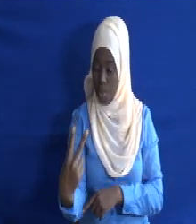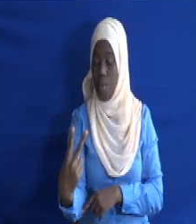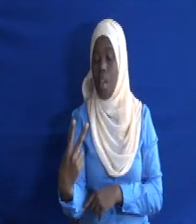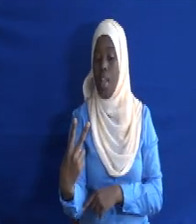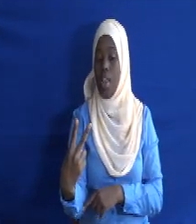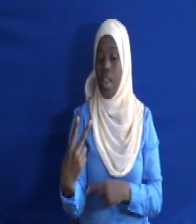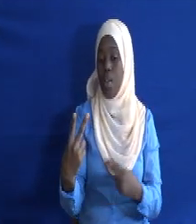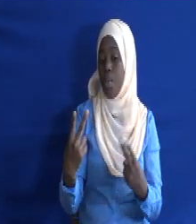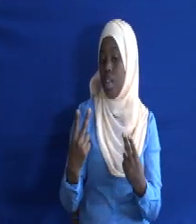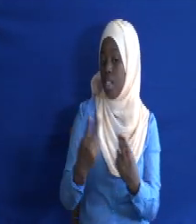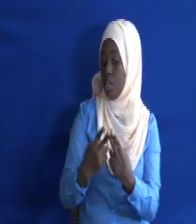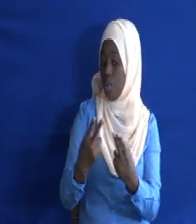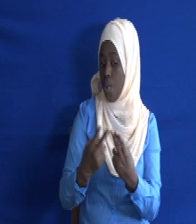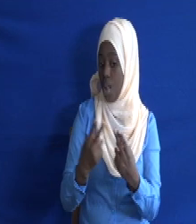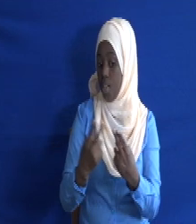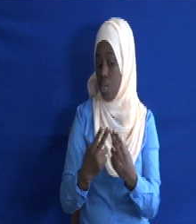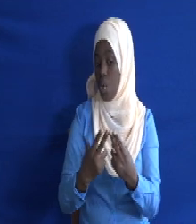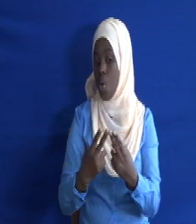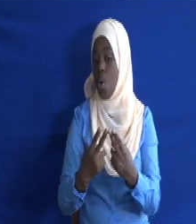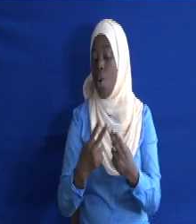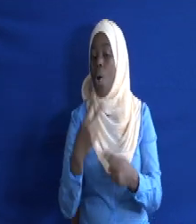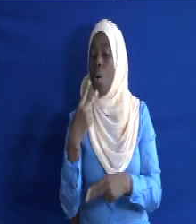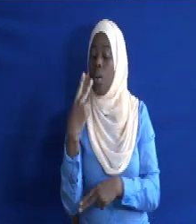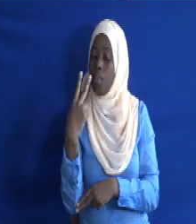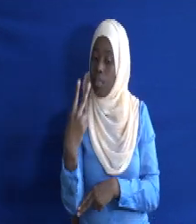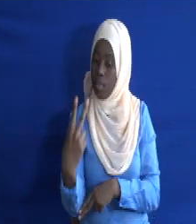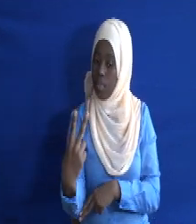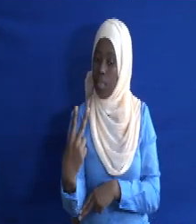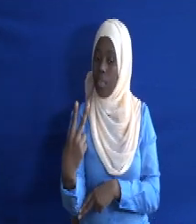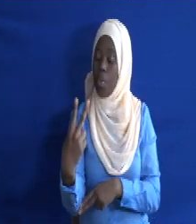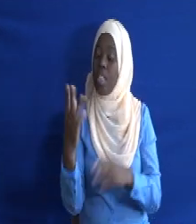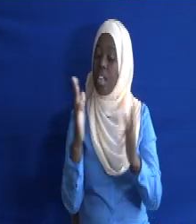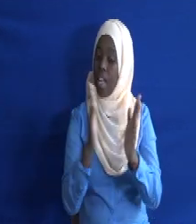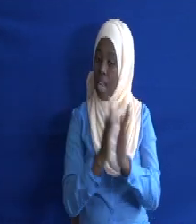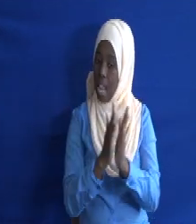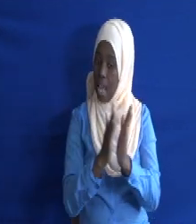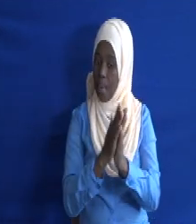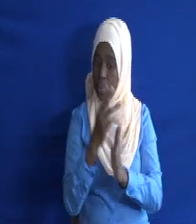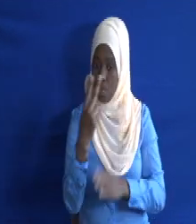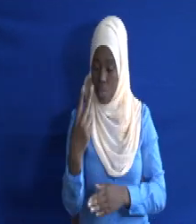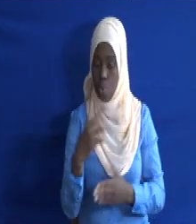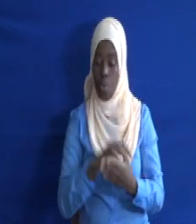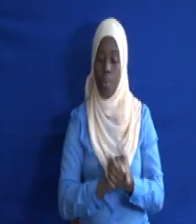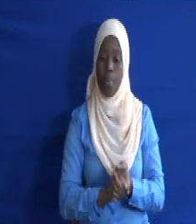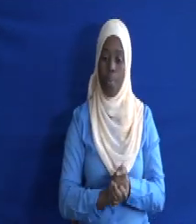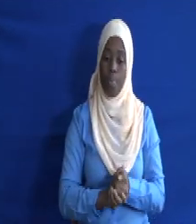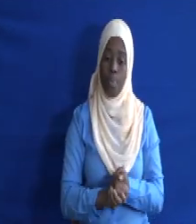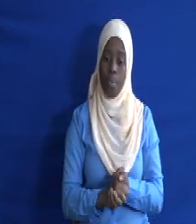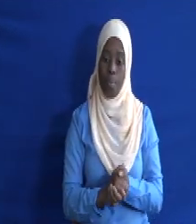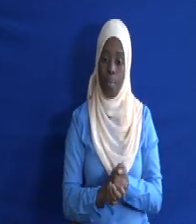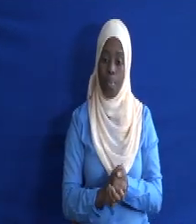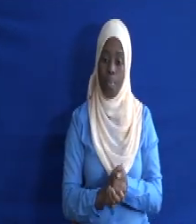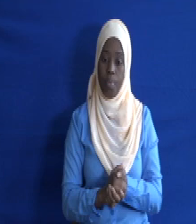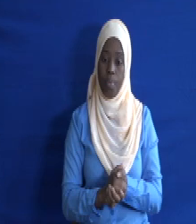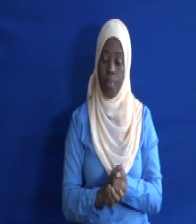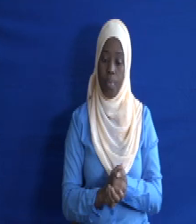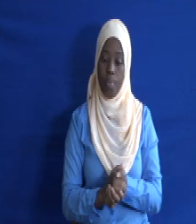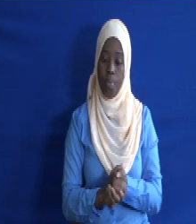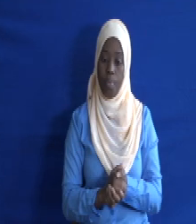2 times. And what is 2 times 2? And what is 2 times